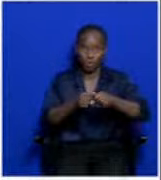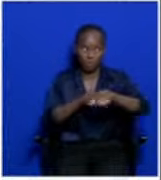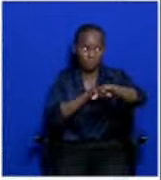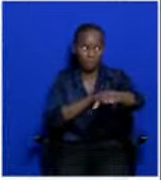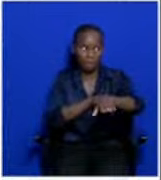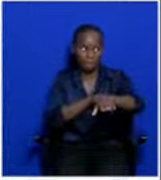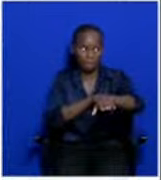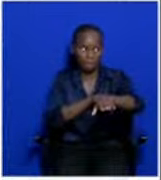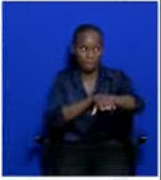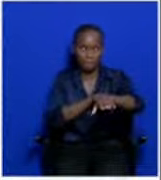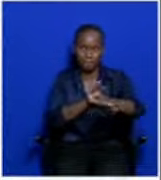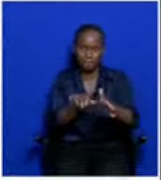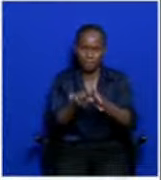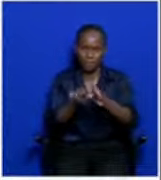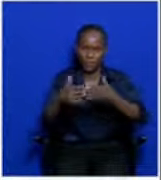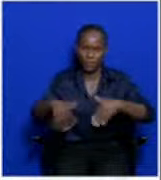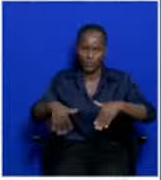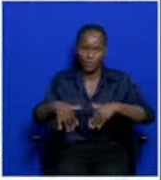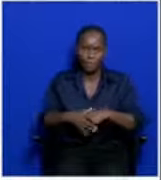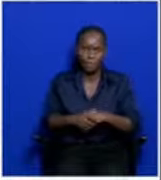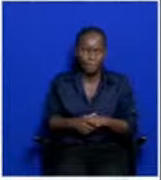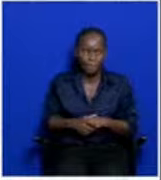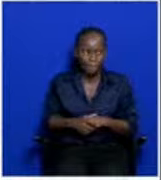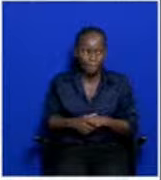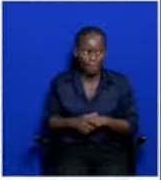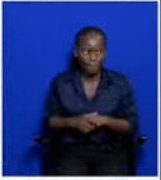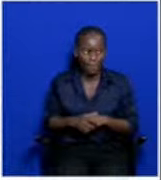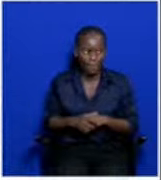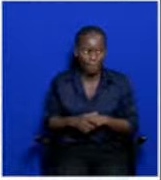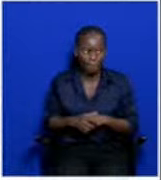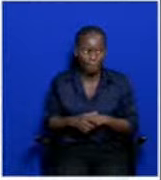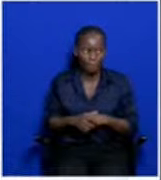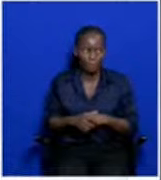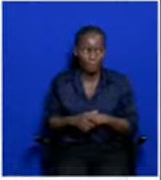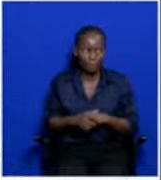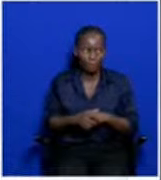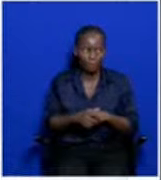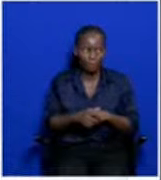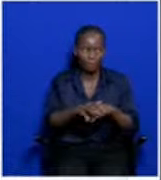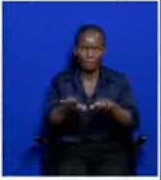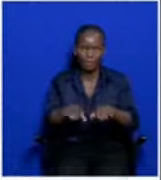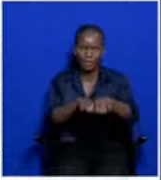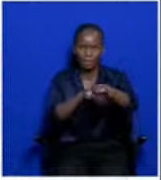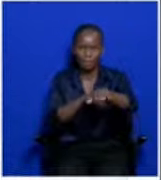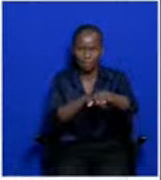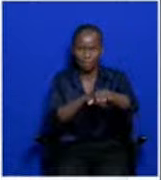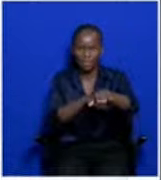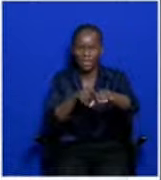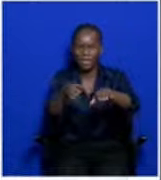The one with the one that is pointed with red, it's a